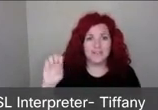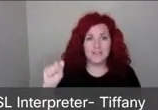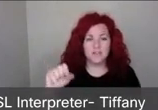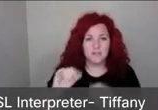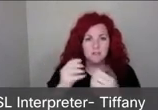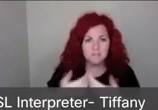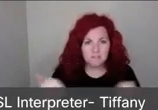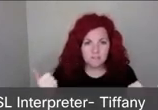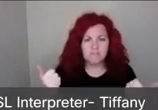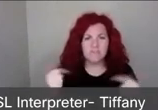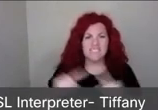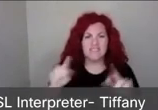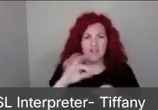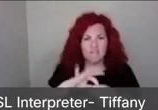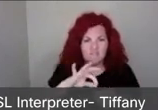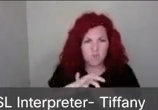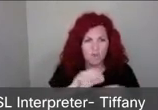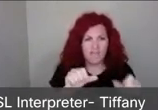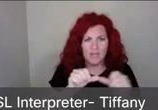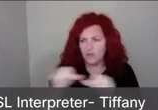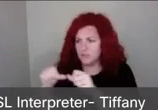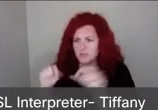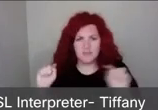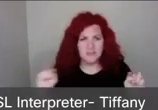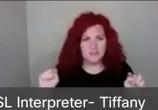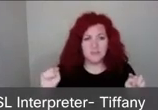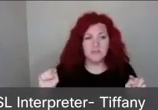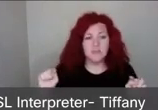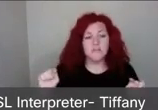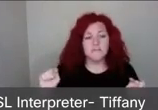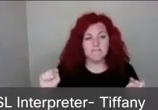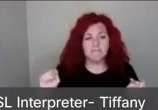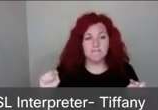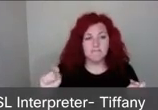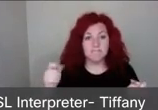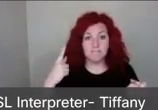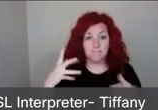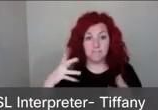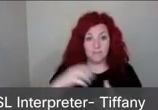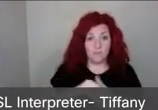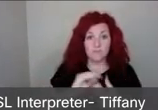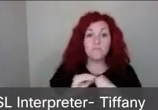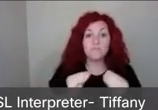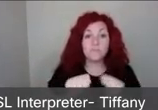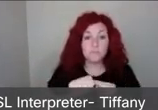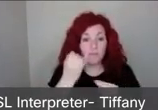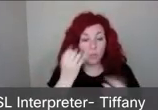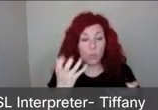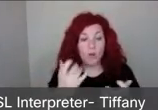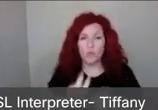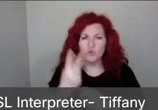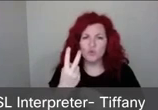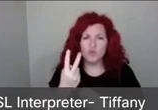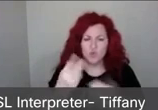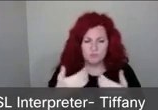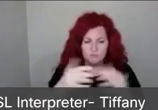different voting areas when you do what you've done. And to factor the numbers in, if you'd like, you could take those two precincts and put